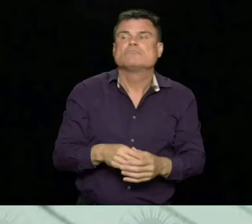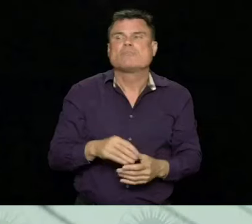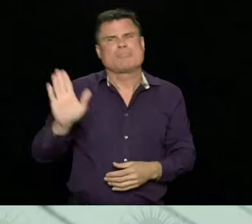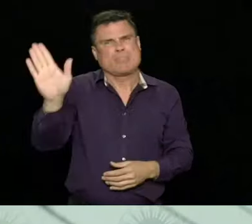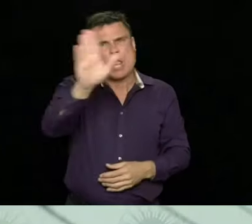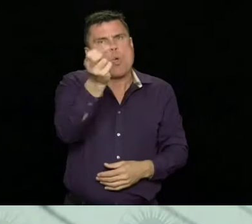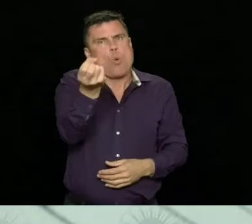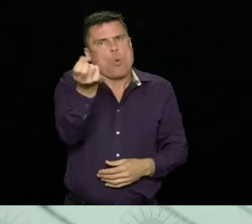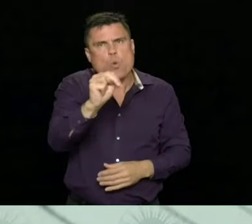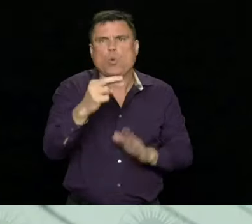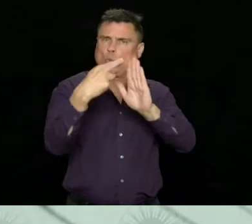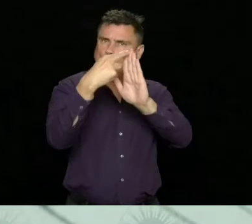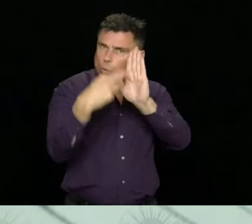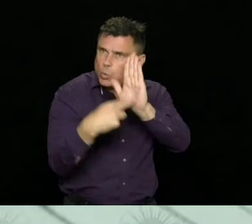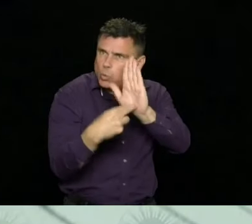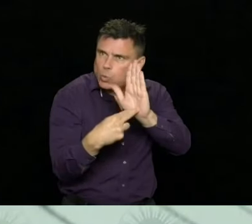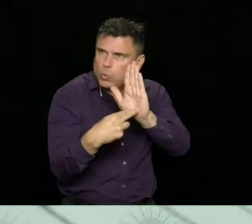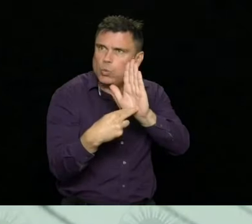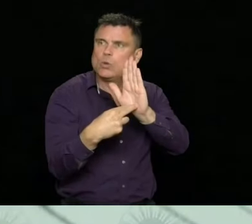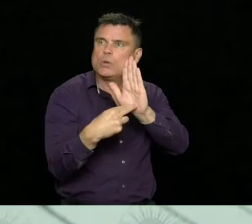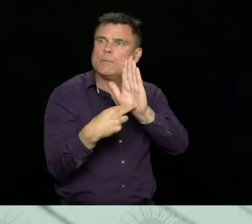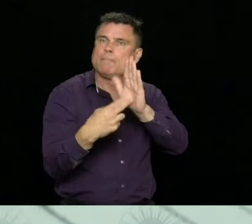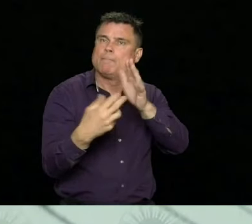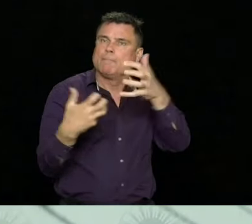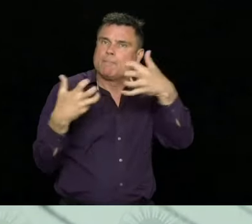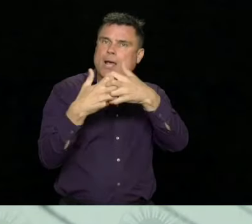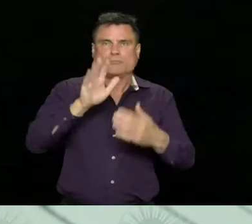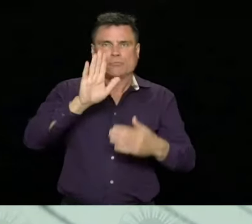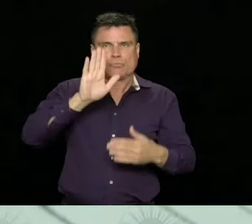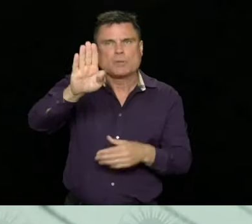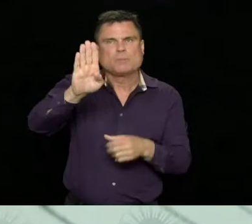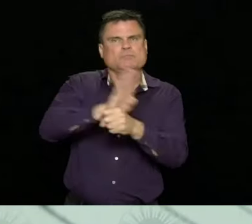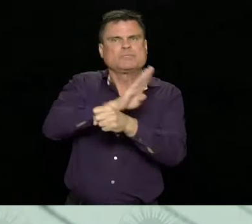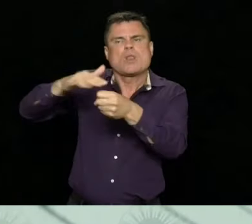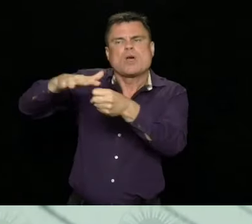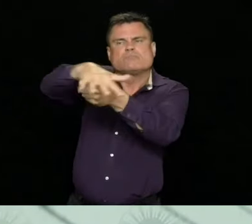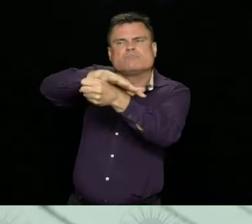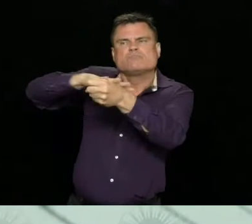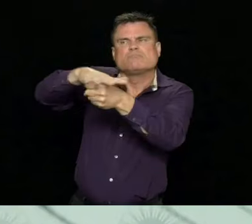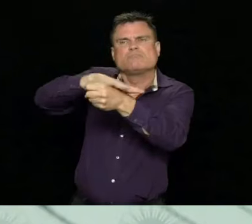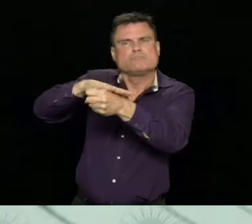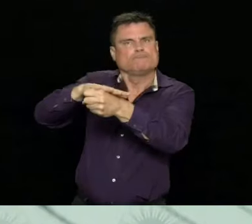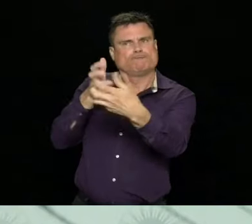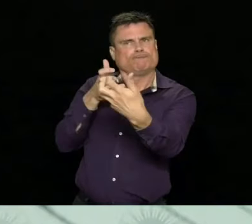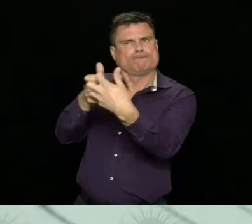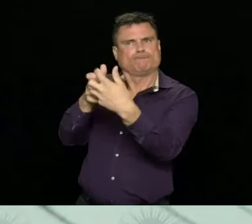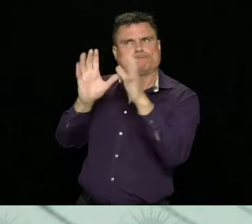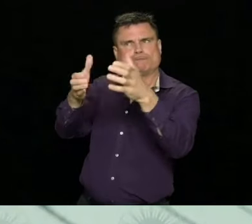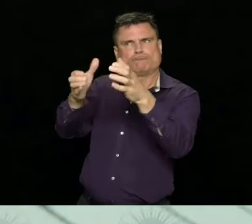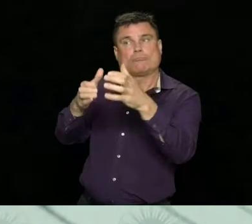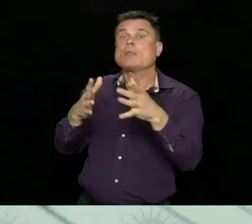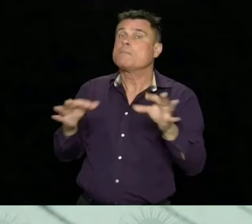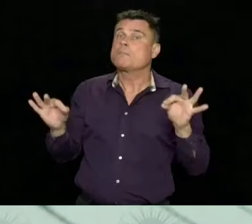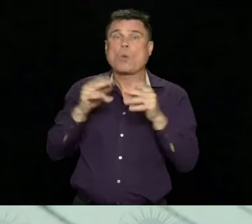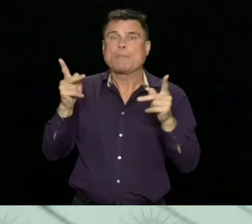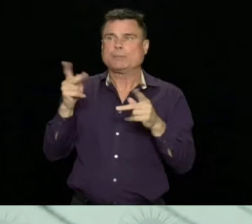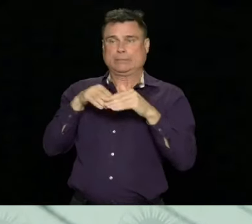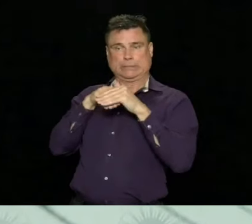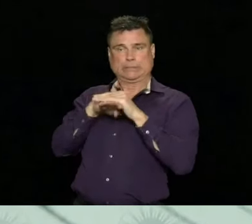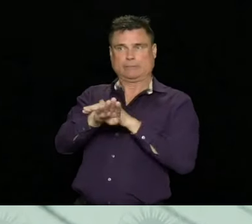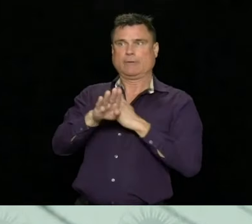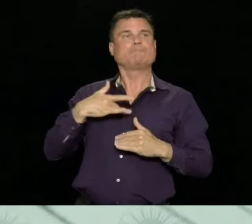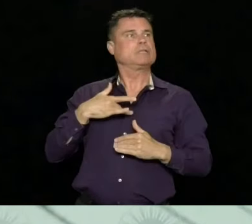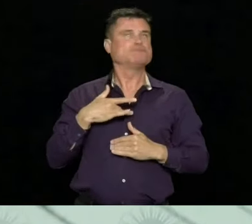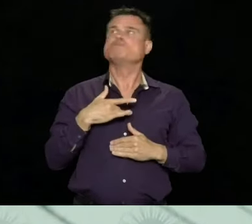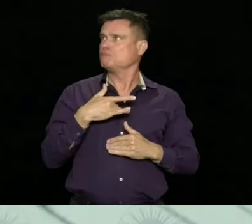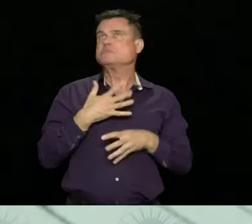to ensure that their customers have a confidence to come and patronize their businesses. Their workers feel safe to go to